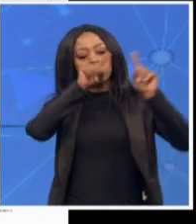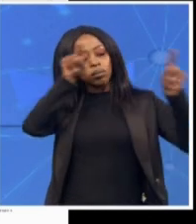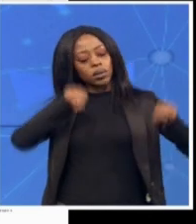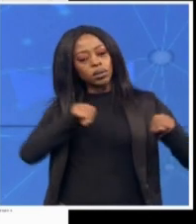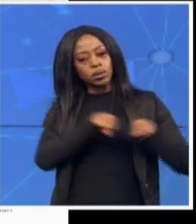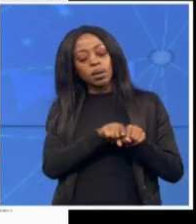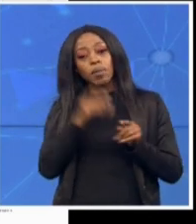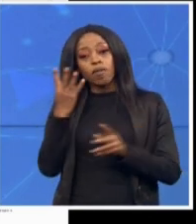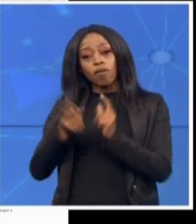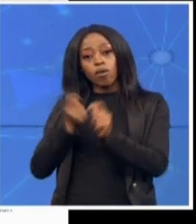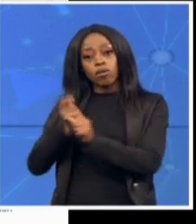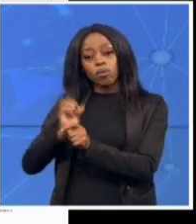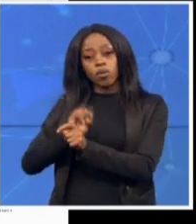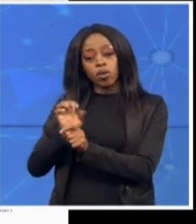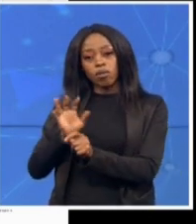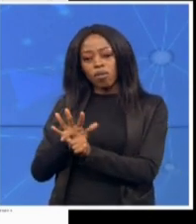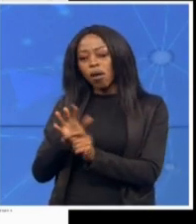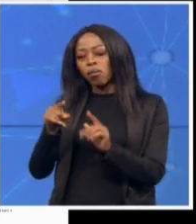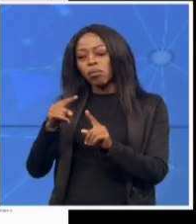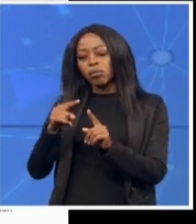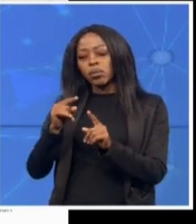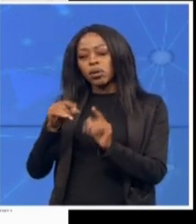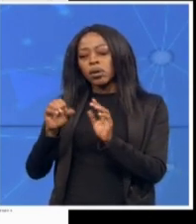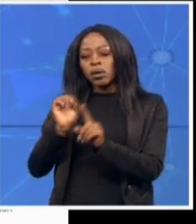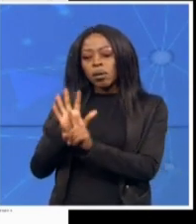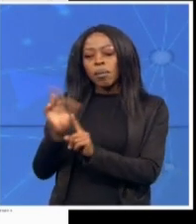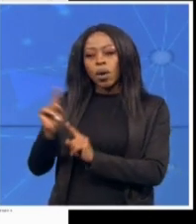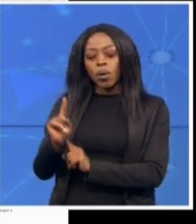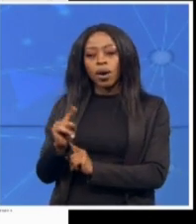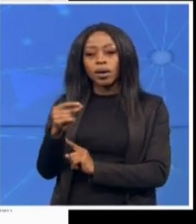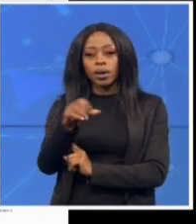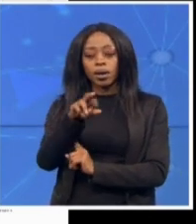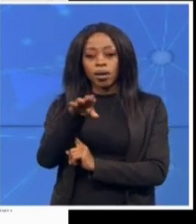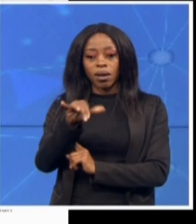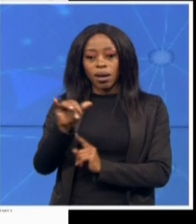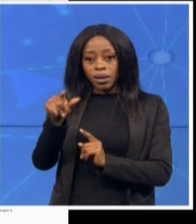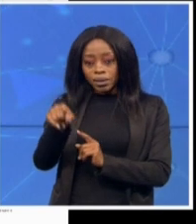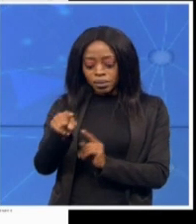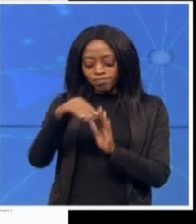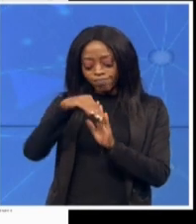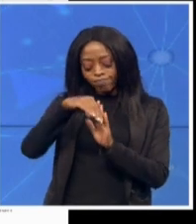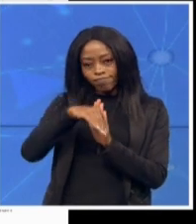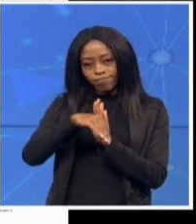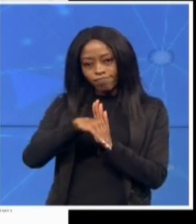bars now showing a plateau and a decline, actually. The active cases,